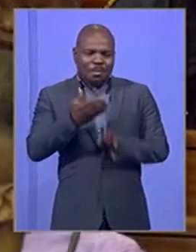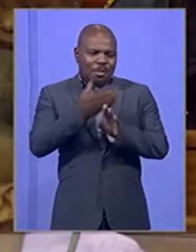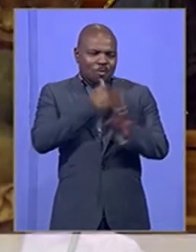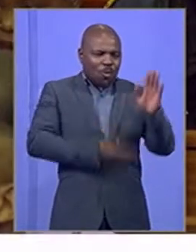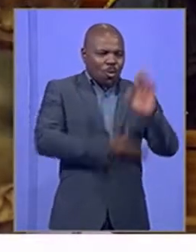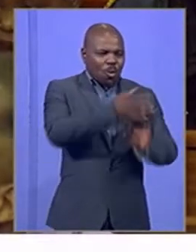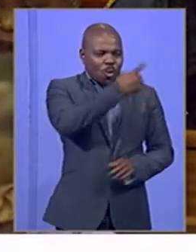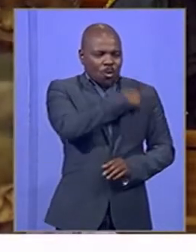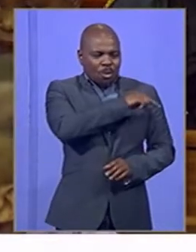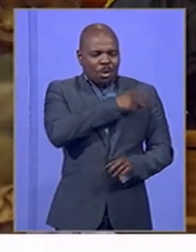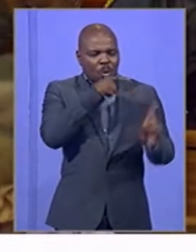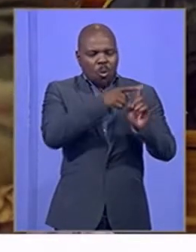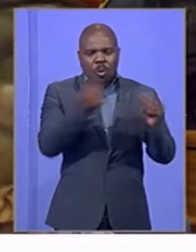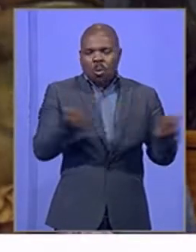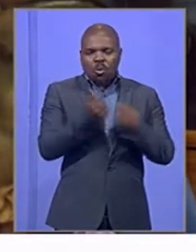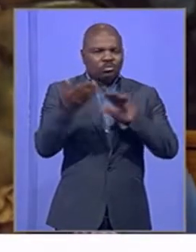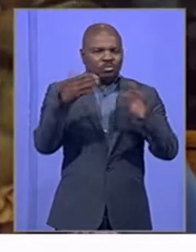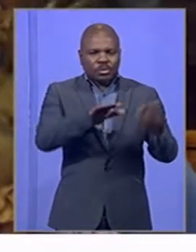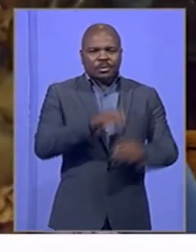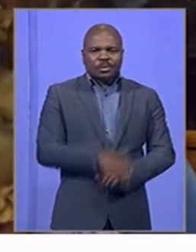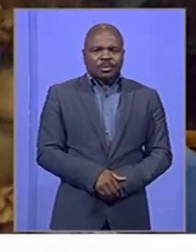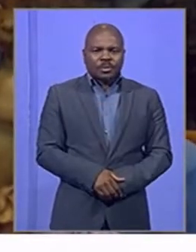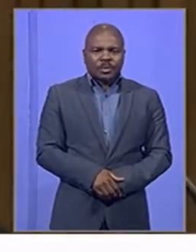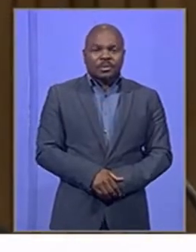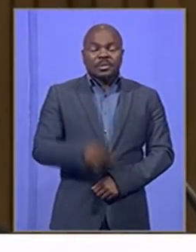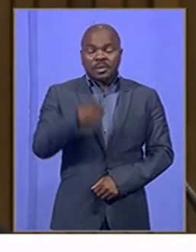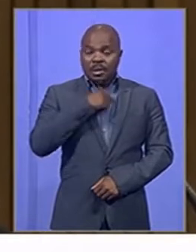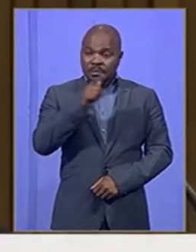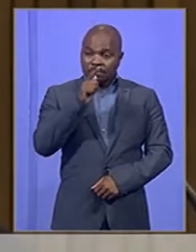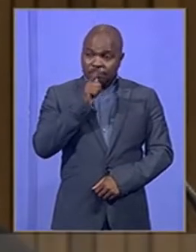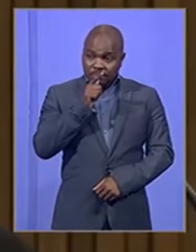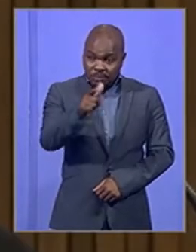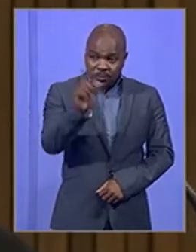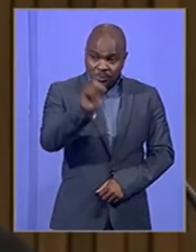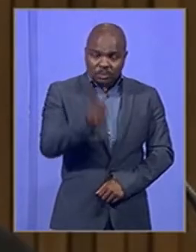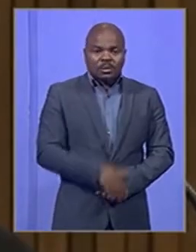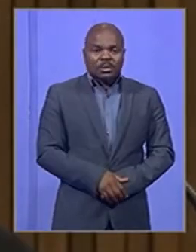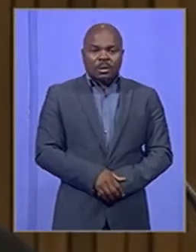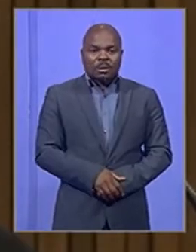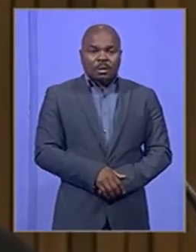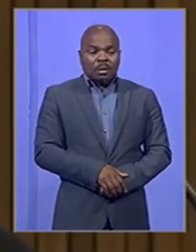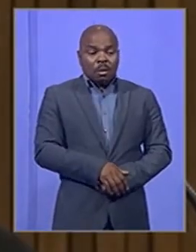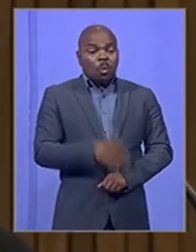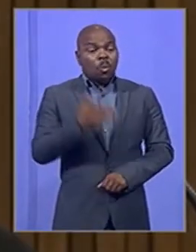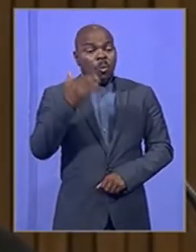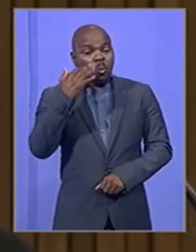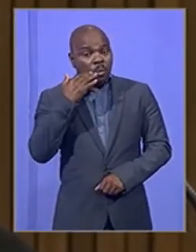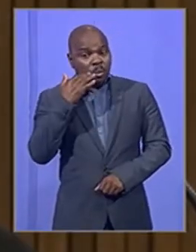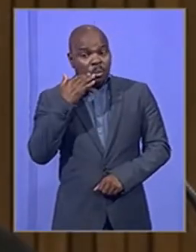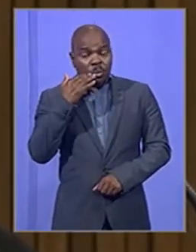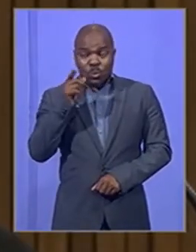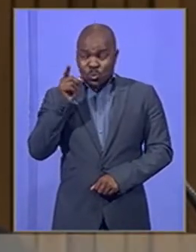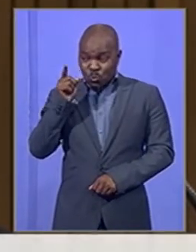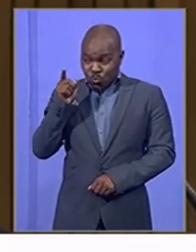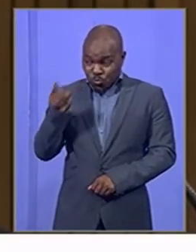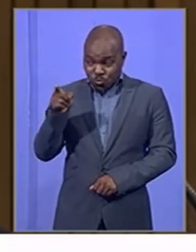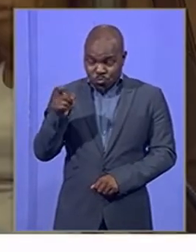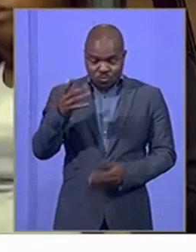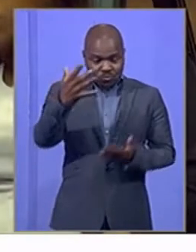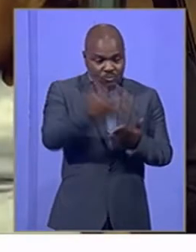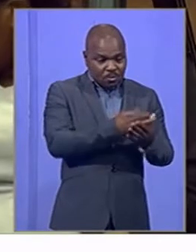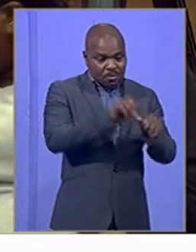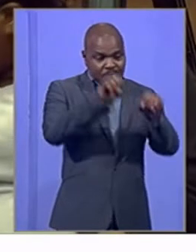isang sepetlele. I put it to you that by the time you took him into